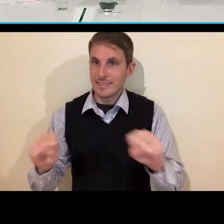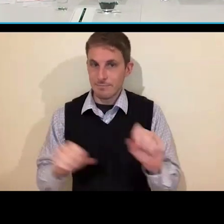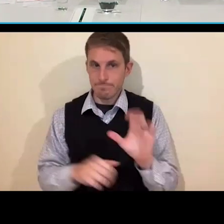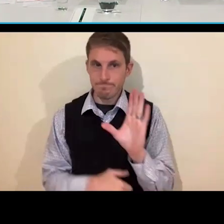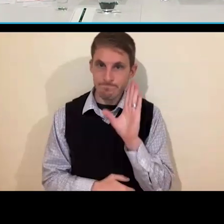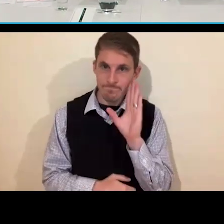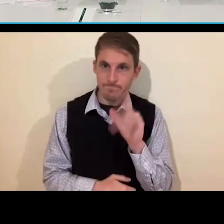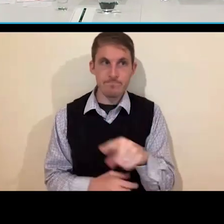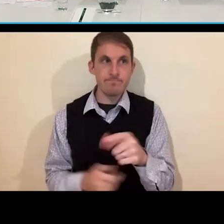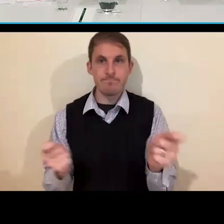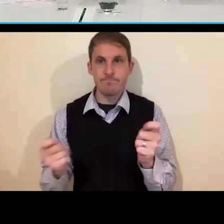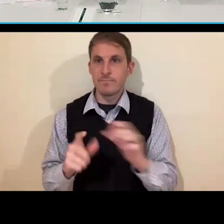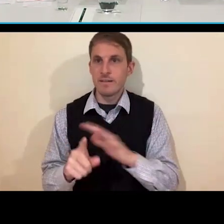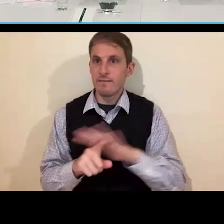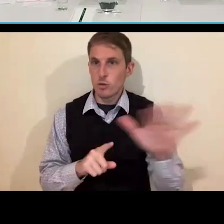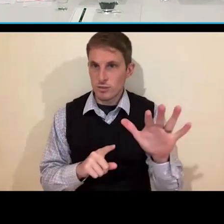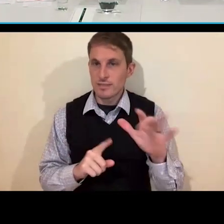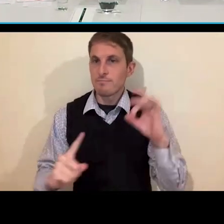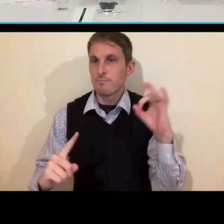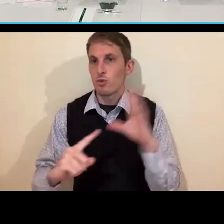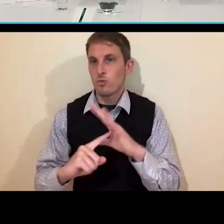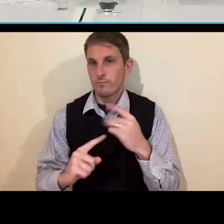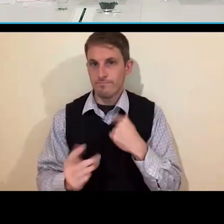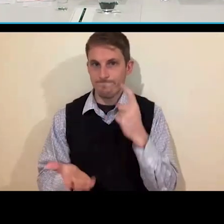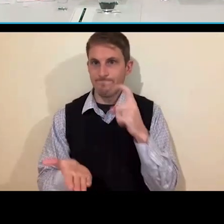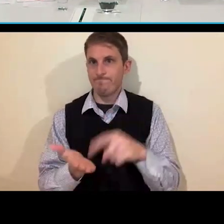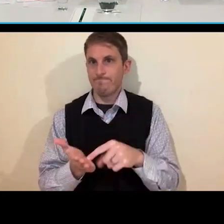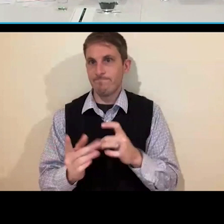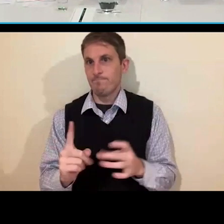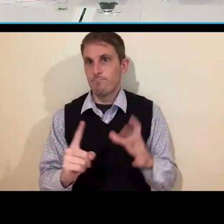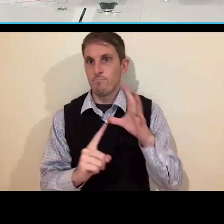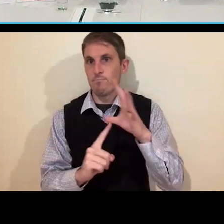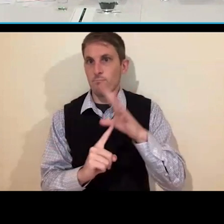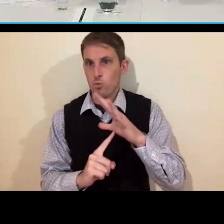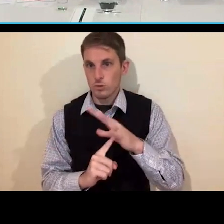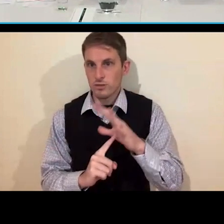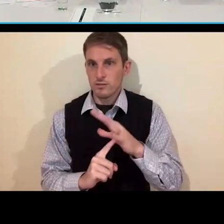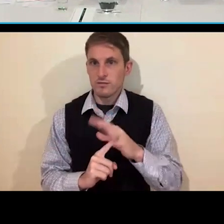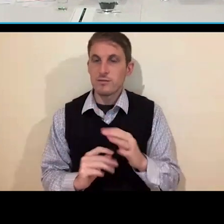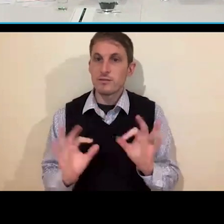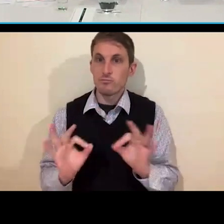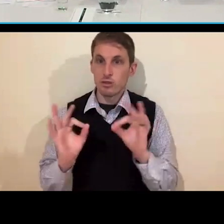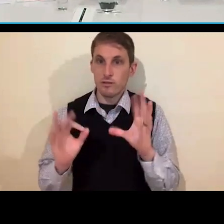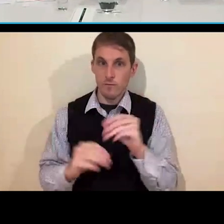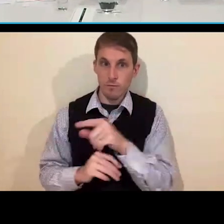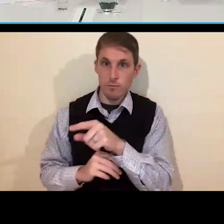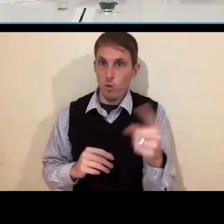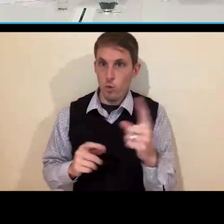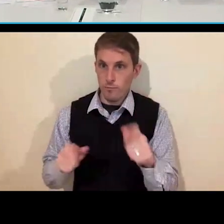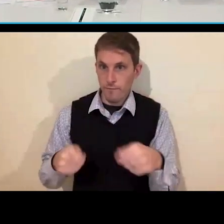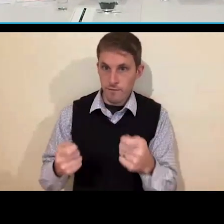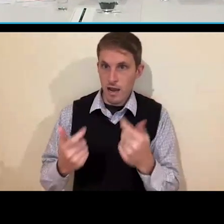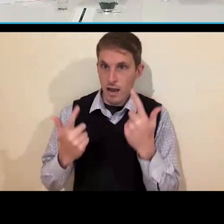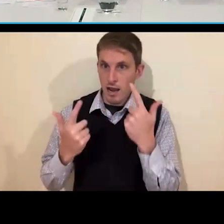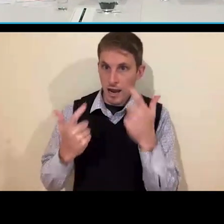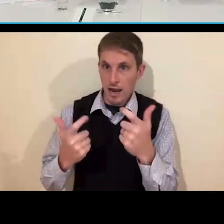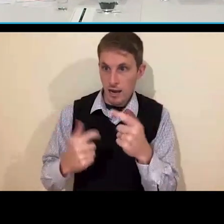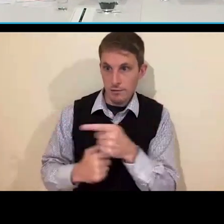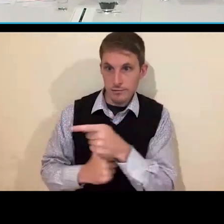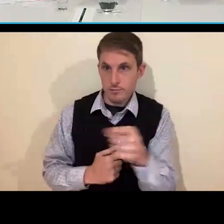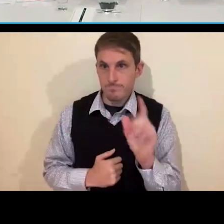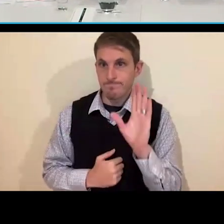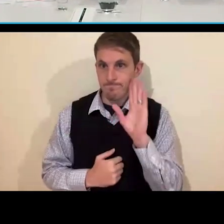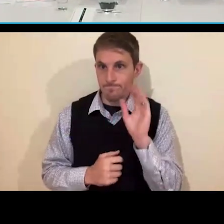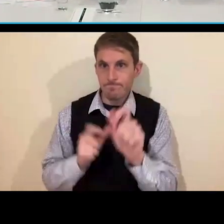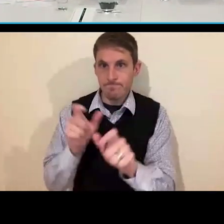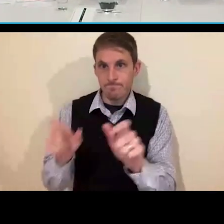the importance of that in frequently hearing back from care recipients, understanding their